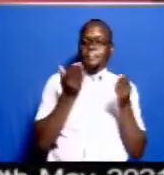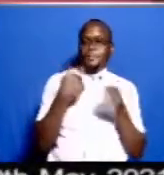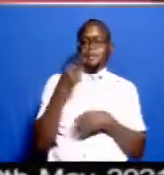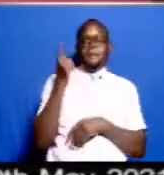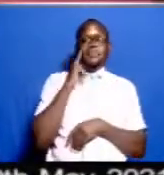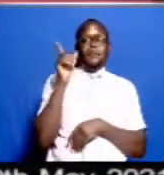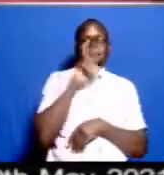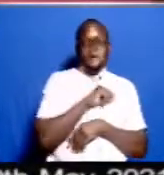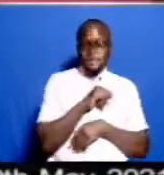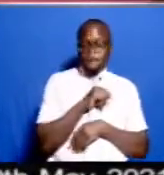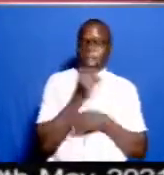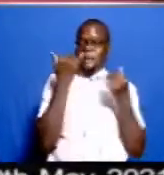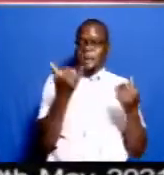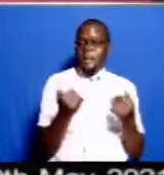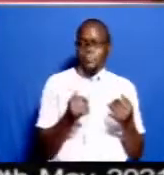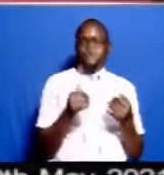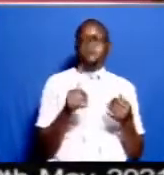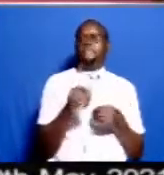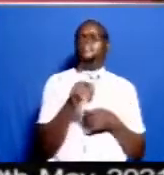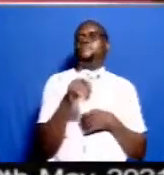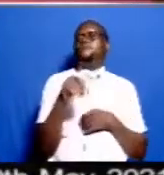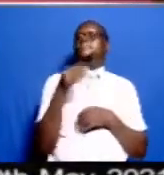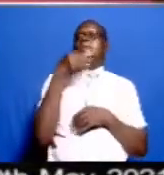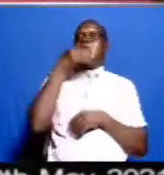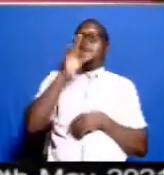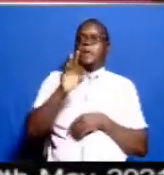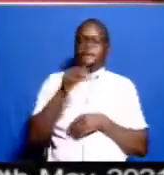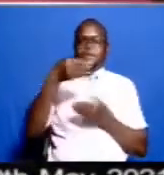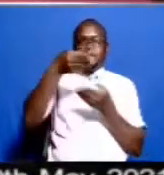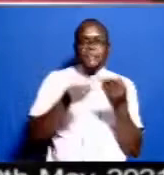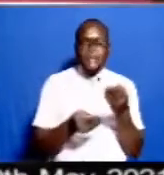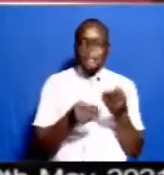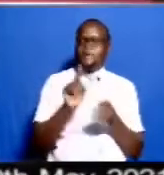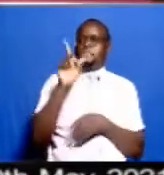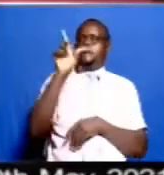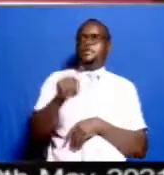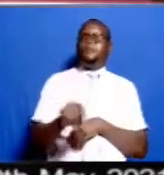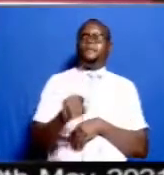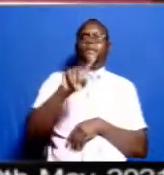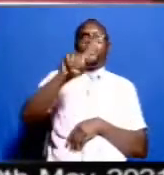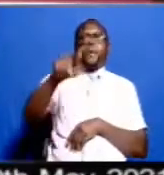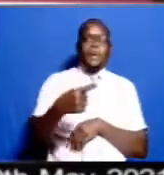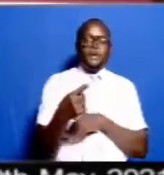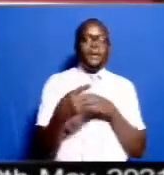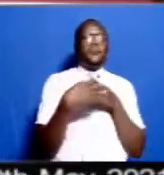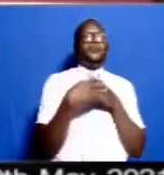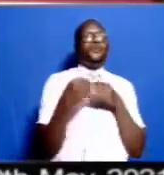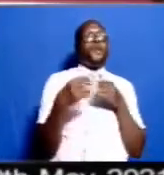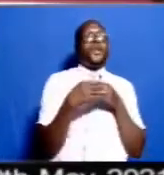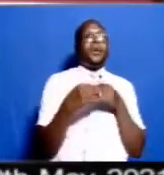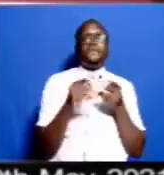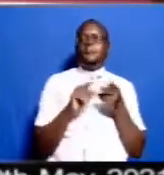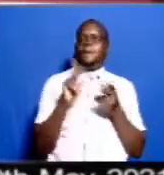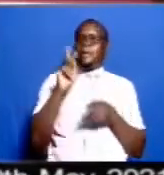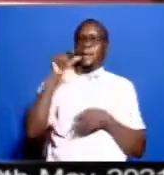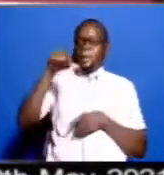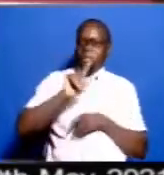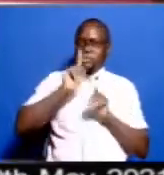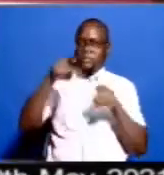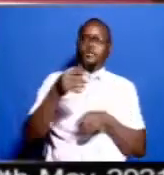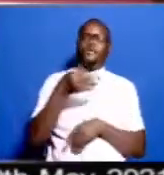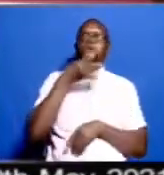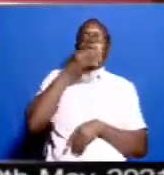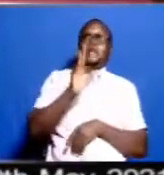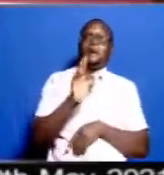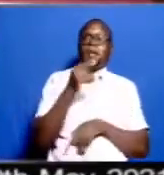also seen that right now Air France is offering tickets at $1,000 to go to Europe. Kenya Airways also goes to Paris. But at the